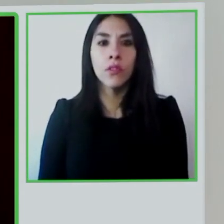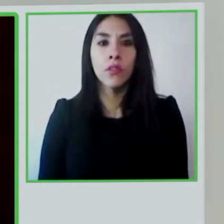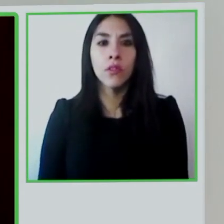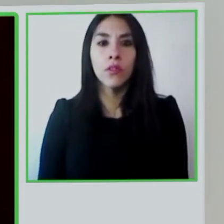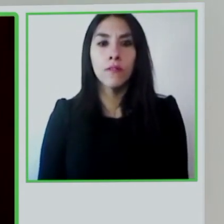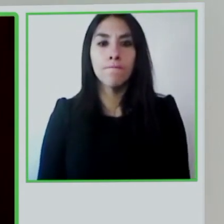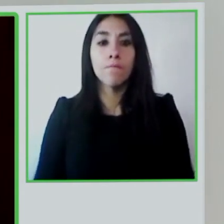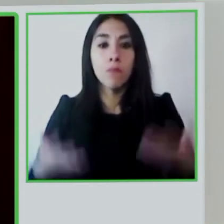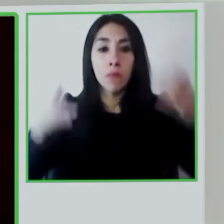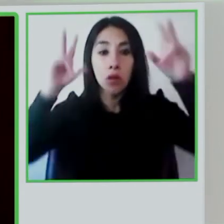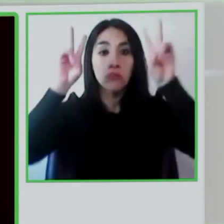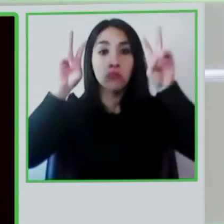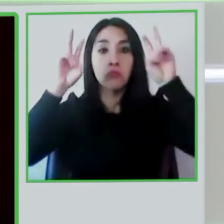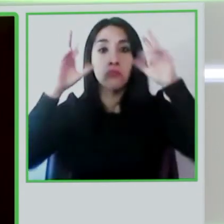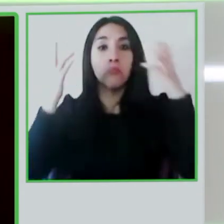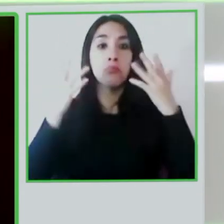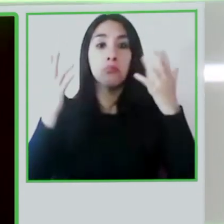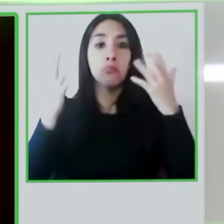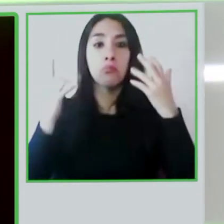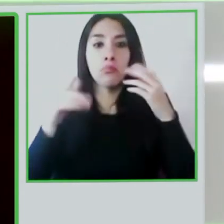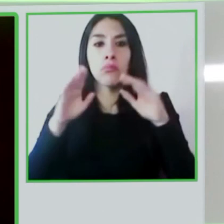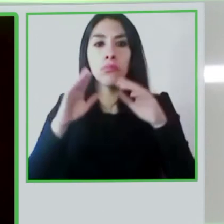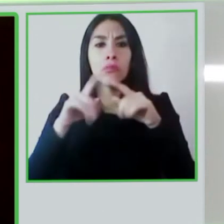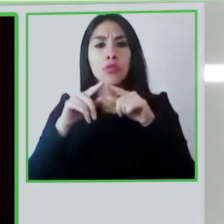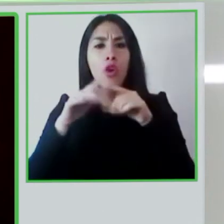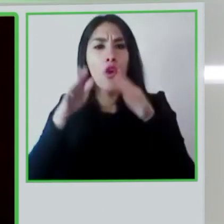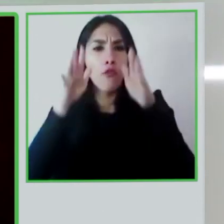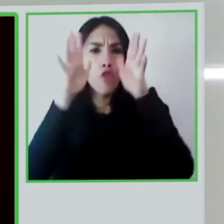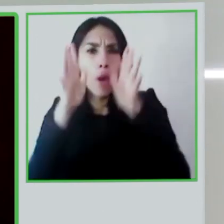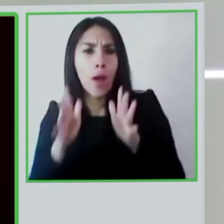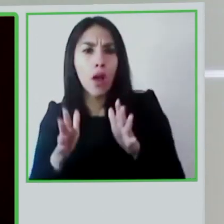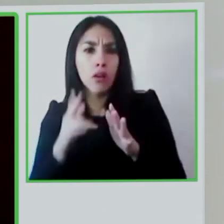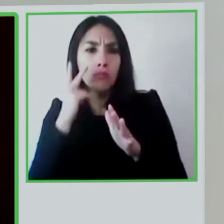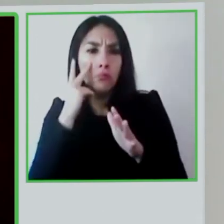In terms of the advices that I can give to senior leaders,